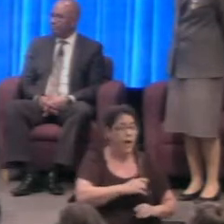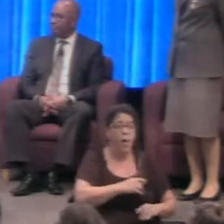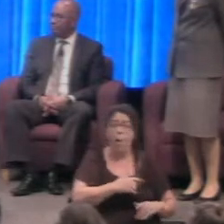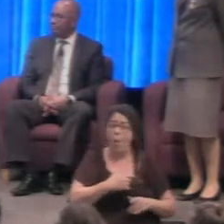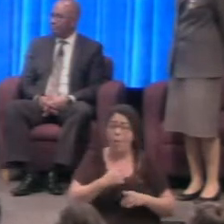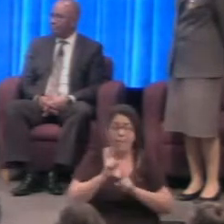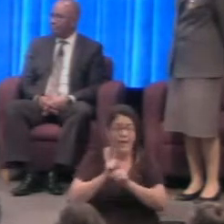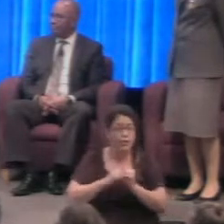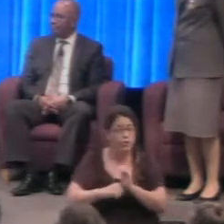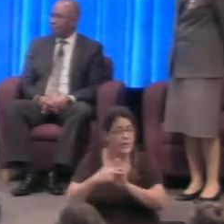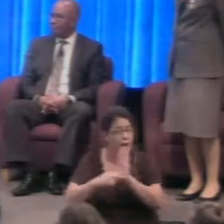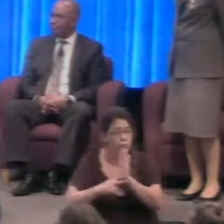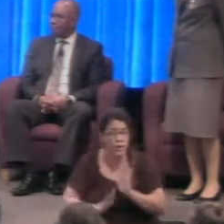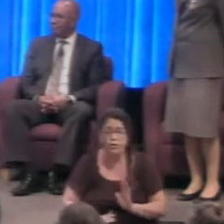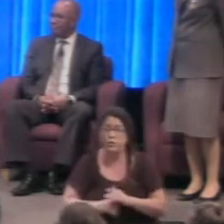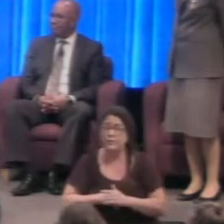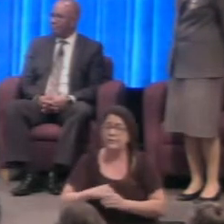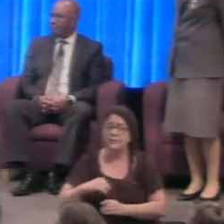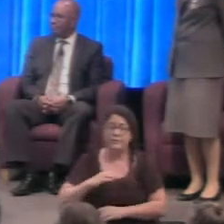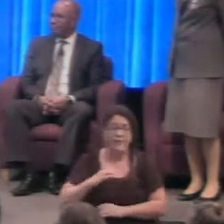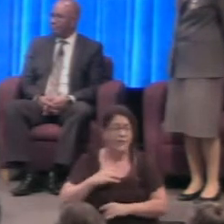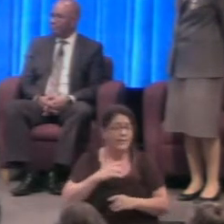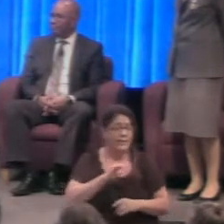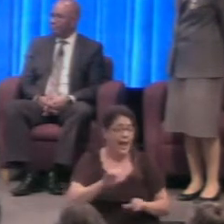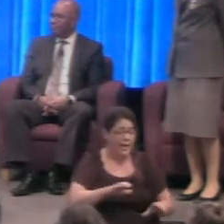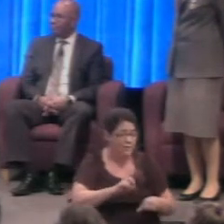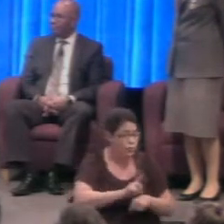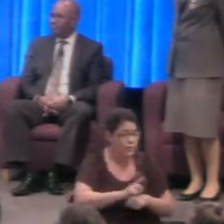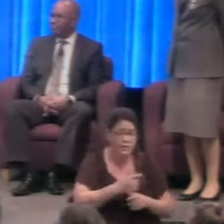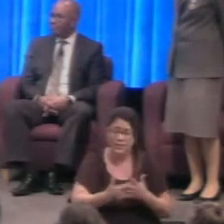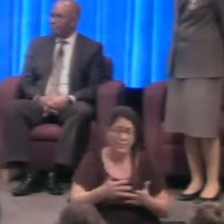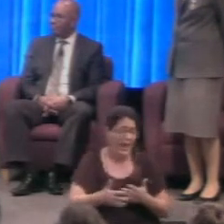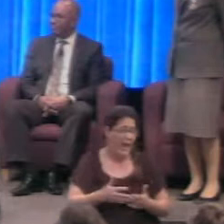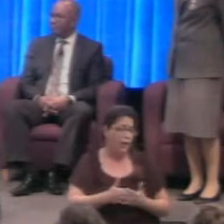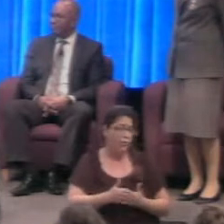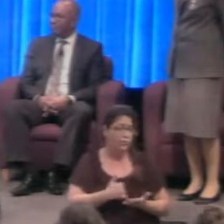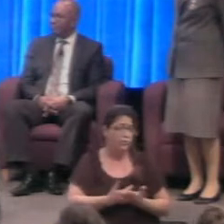contractors, civilians, and active duty airmen.